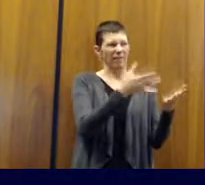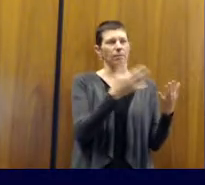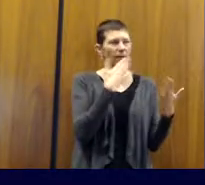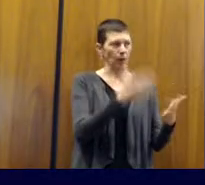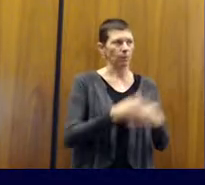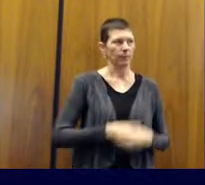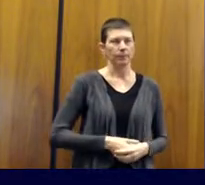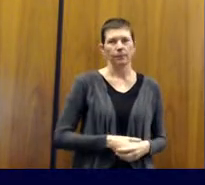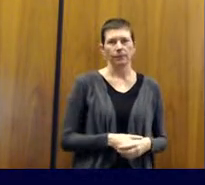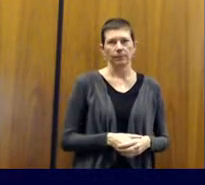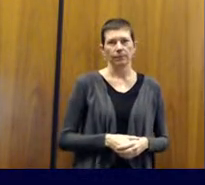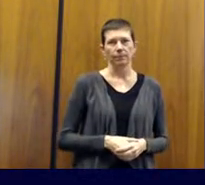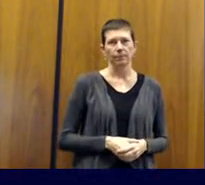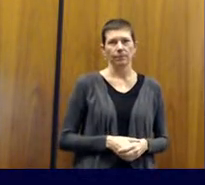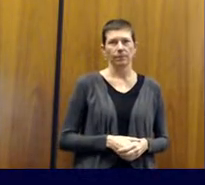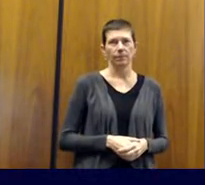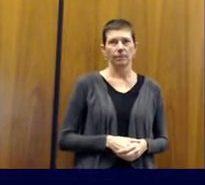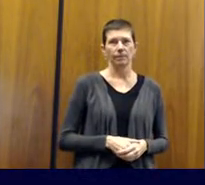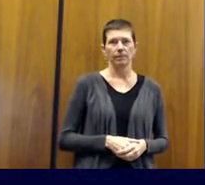Thank you.